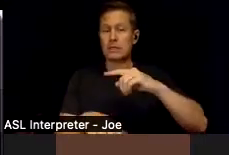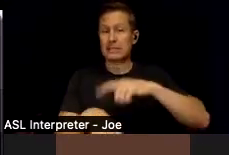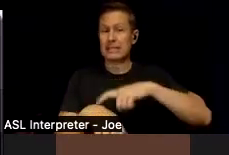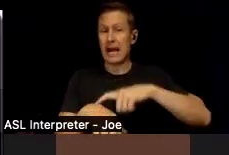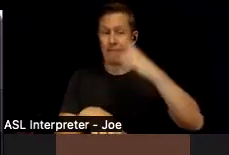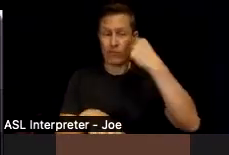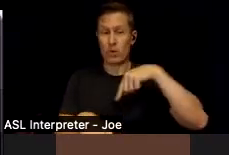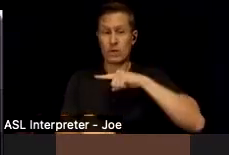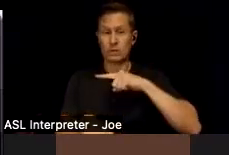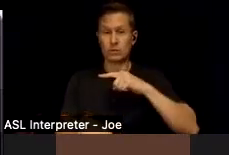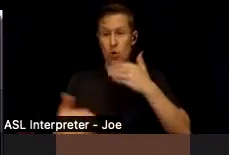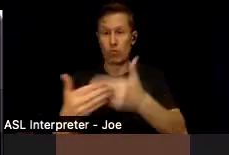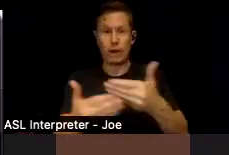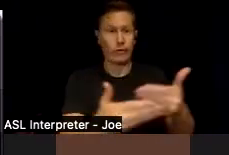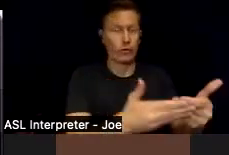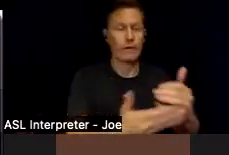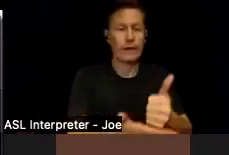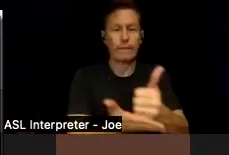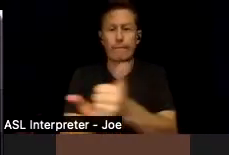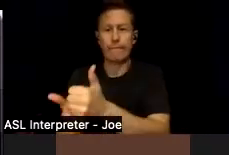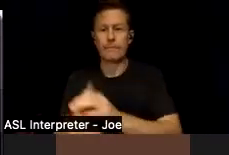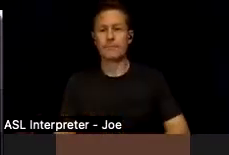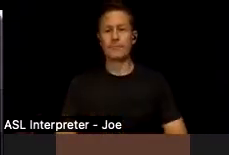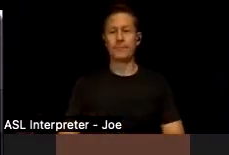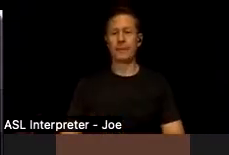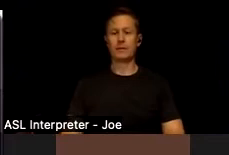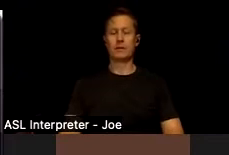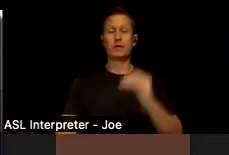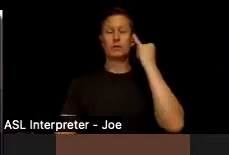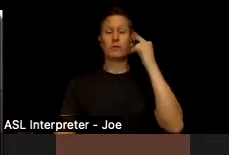to every need. So having